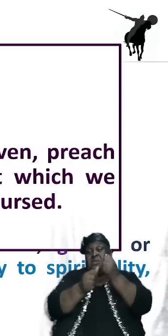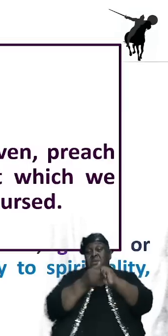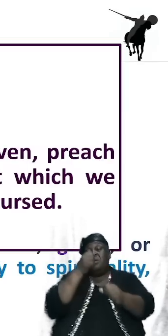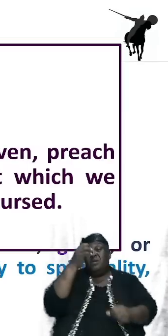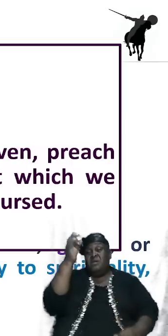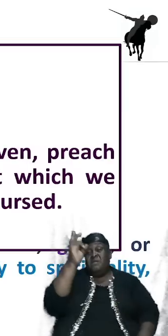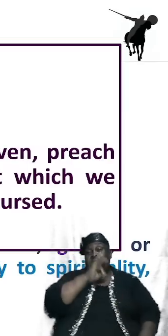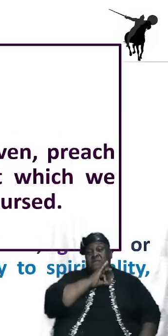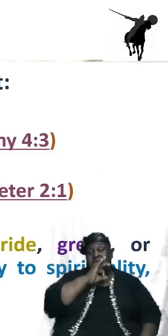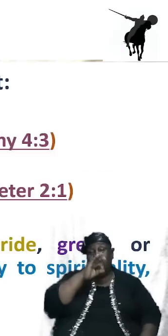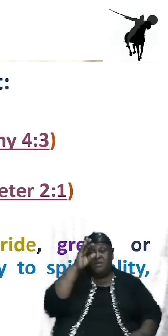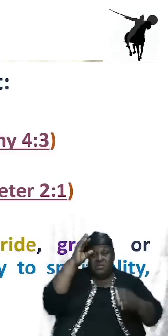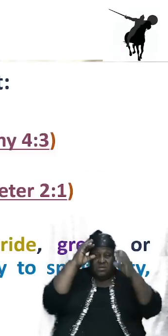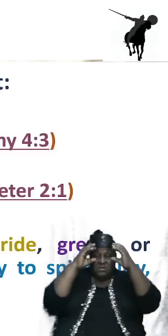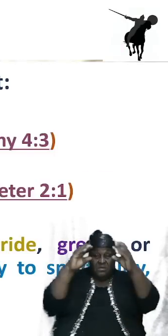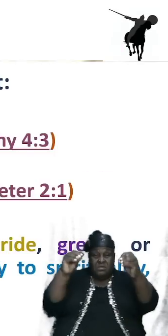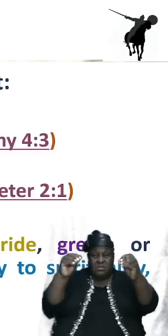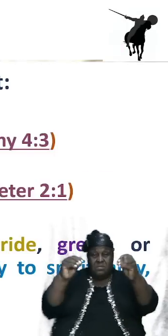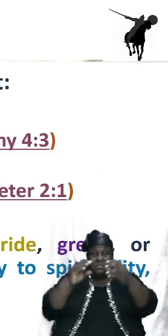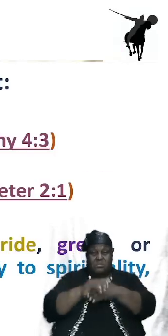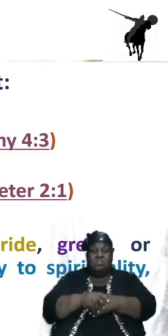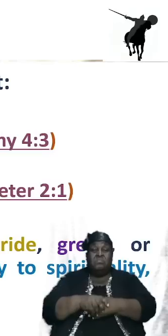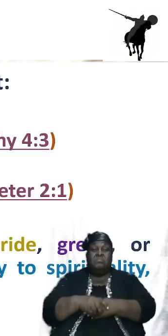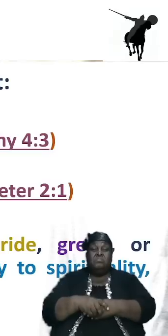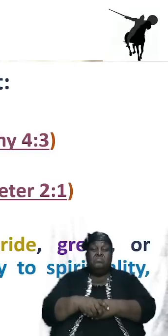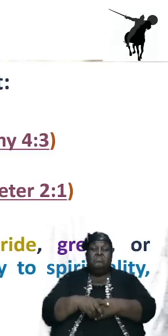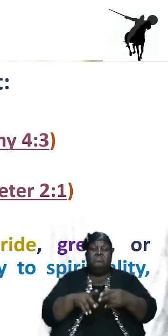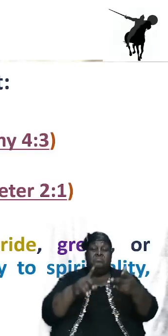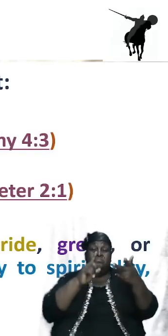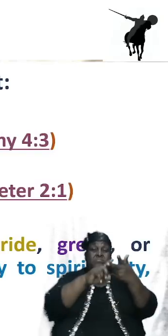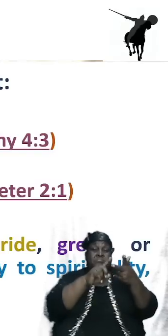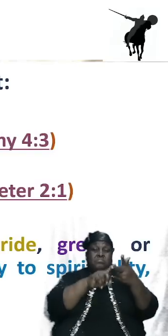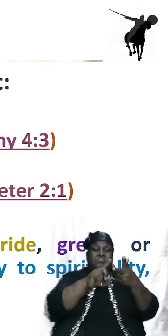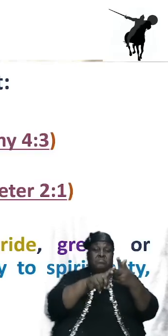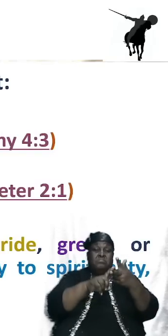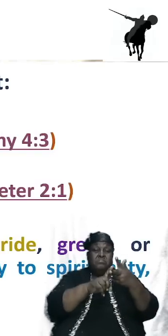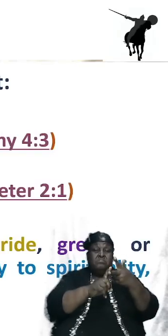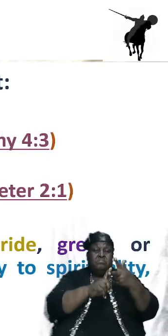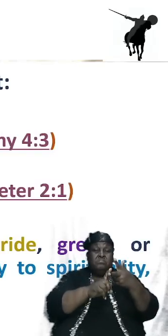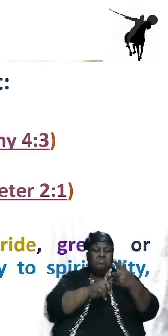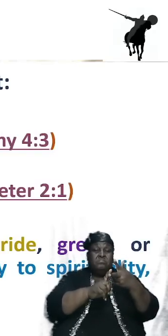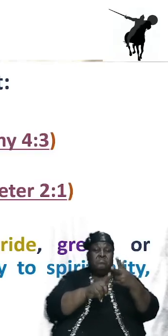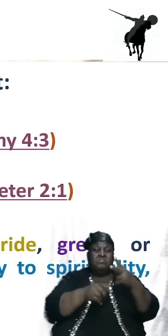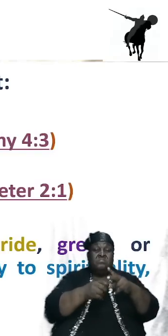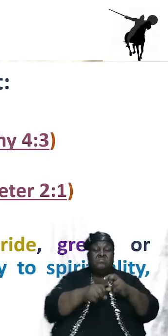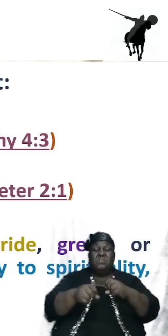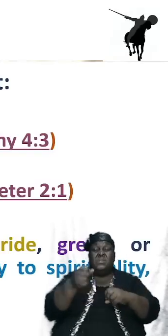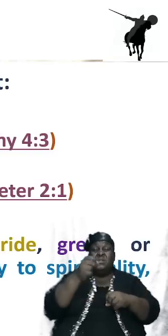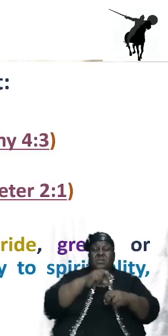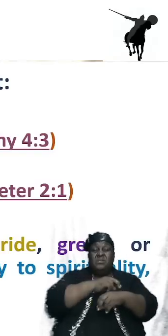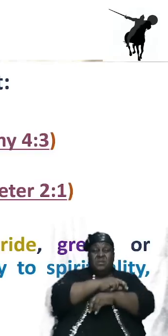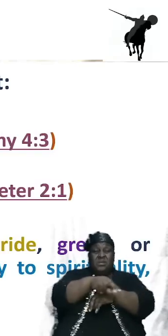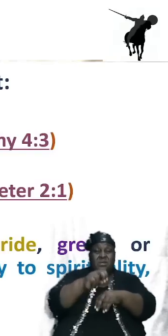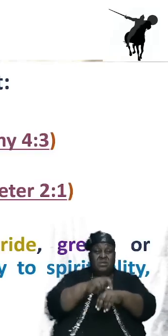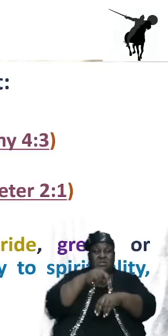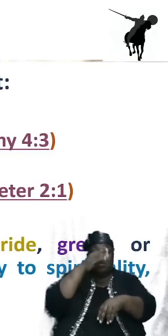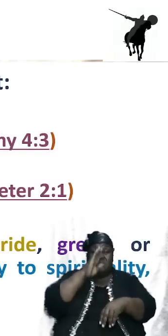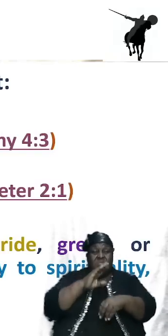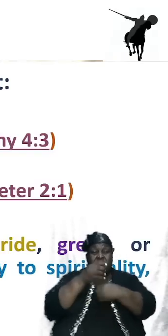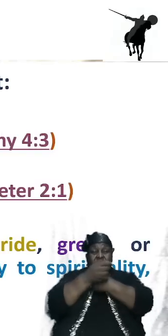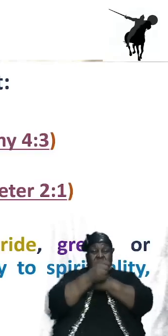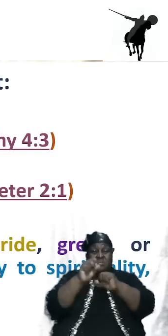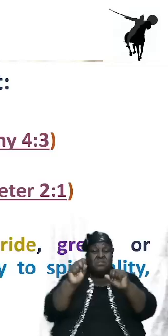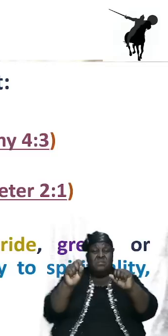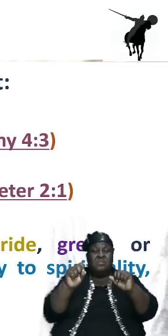teaching. Amen. Secondly, sound doctrine distorts the nature of God and salvation.